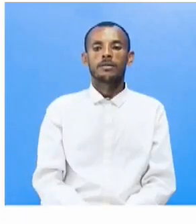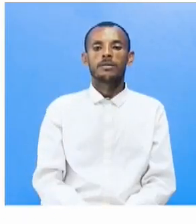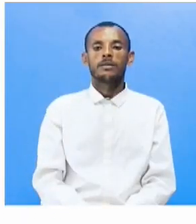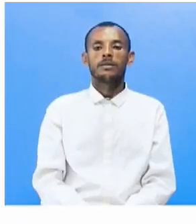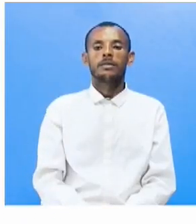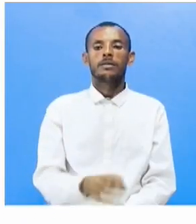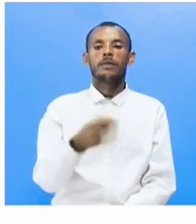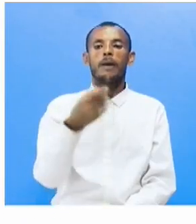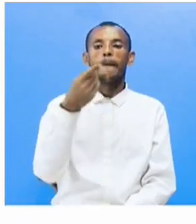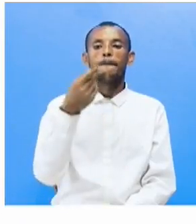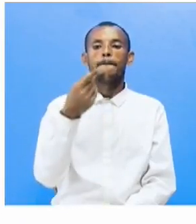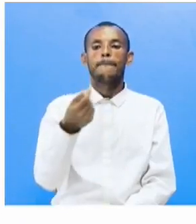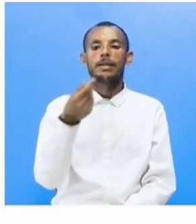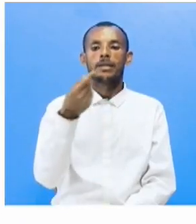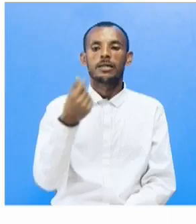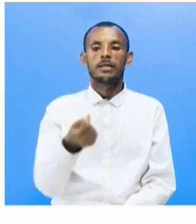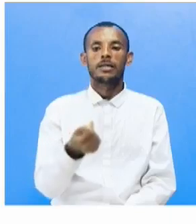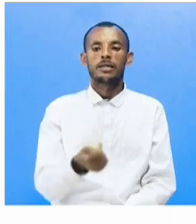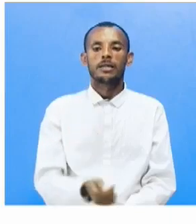birr